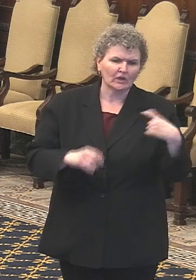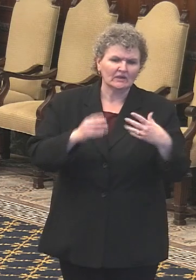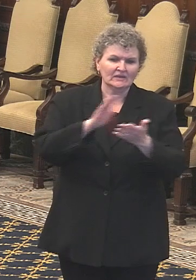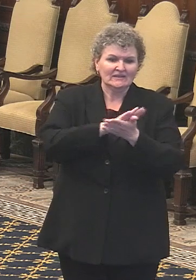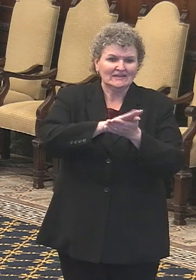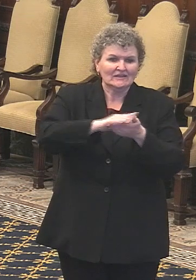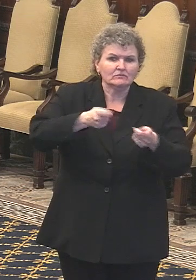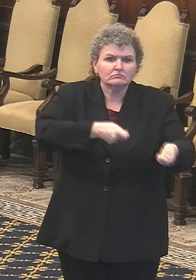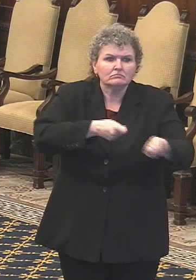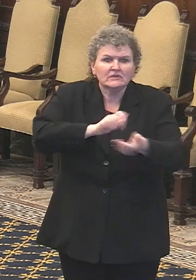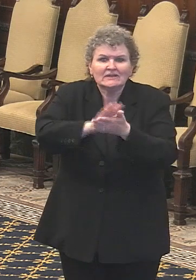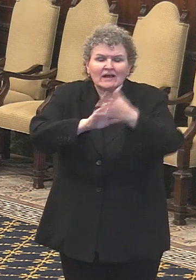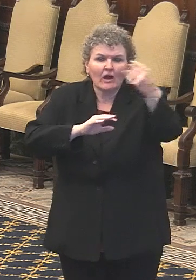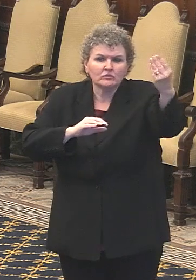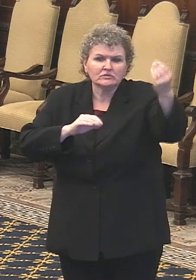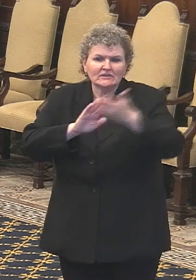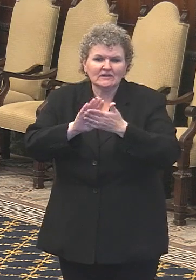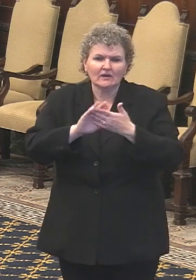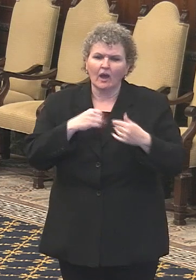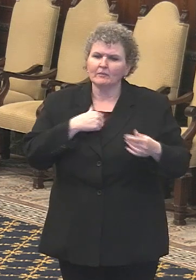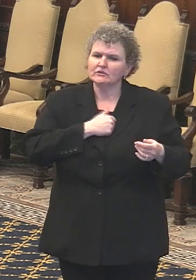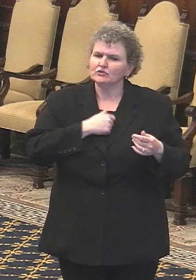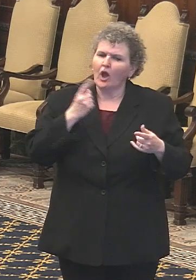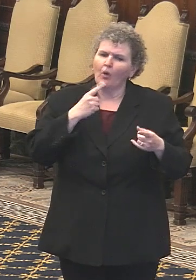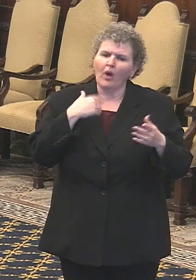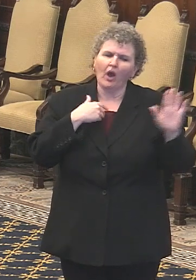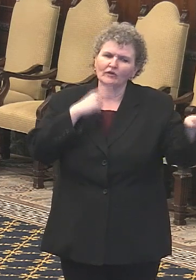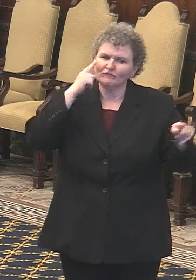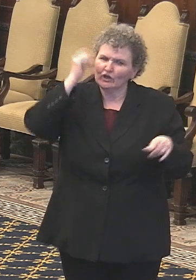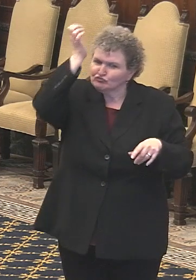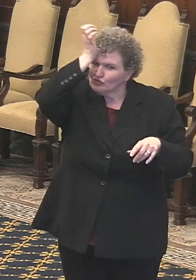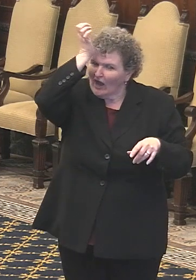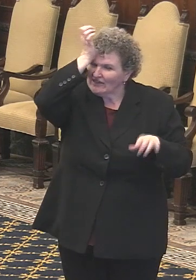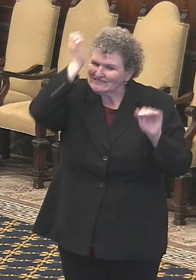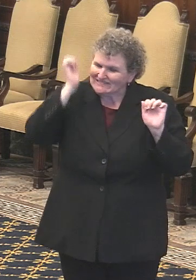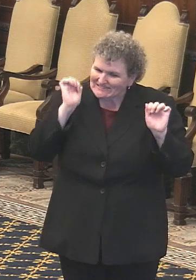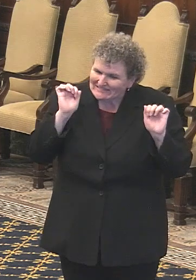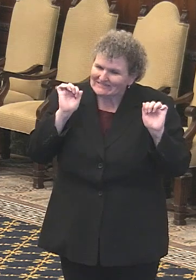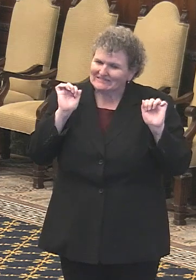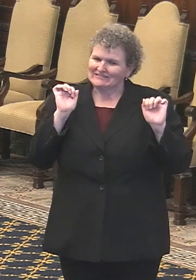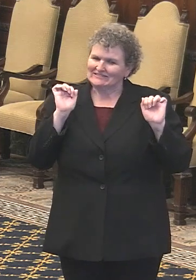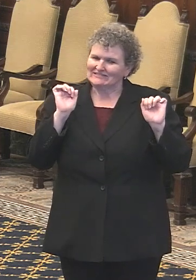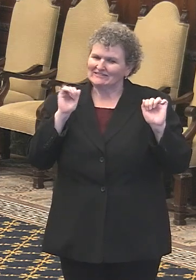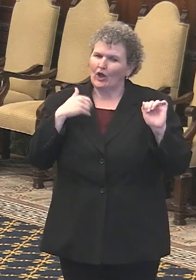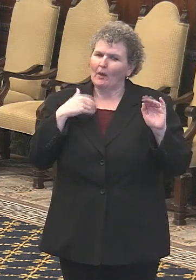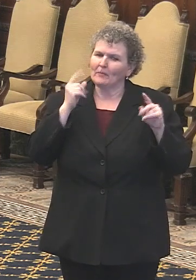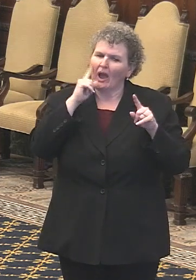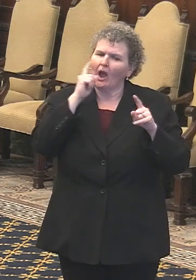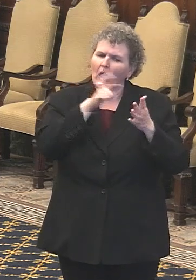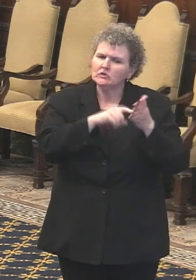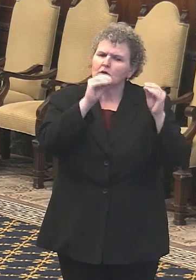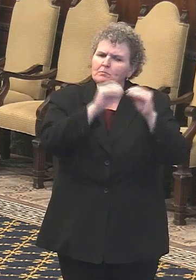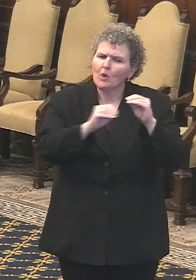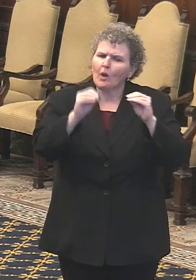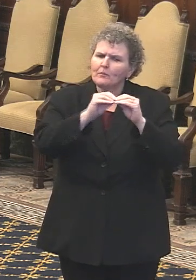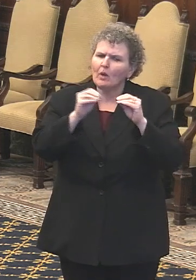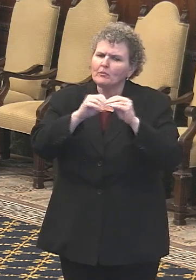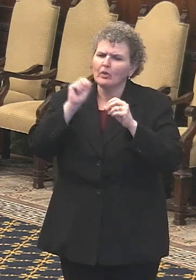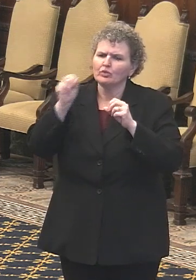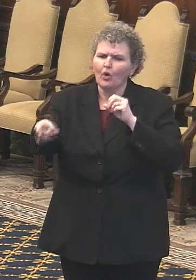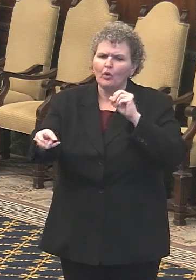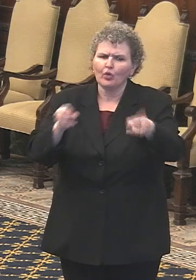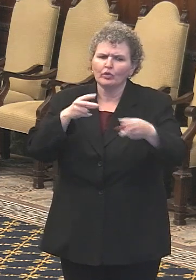always talking about trash, but we're still seeing an increase of disposed masks and gloves in my